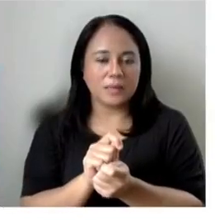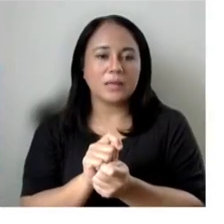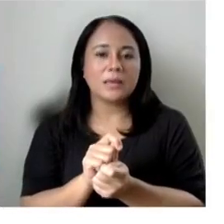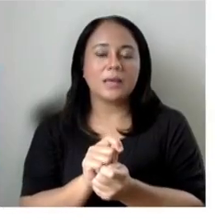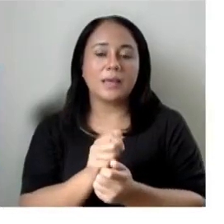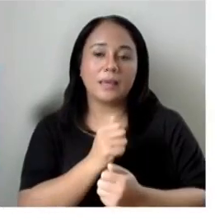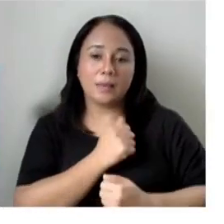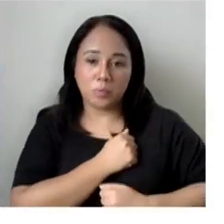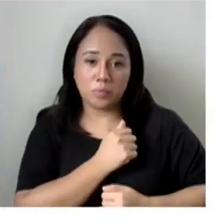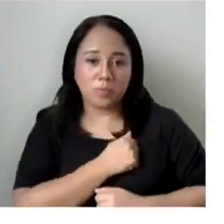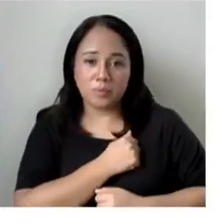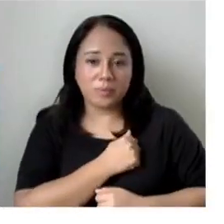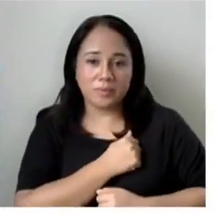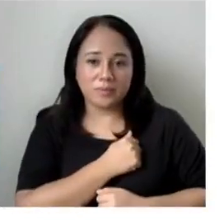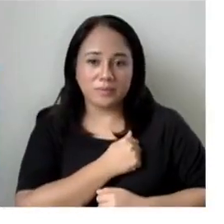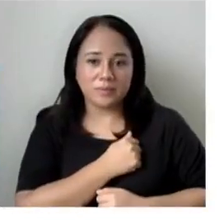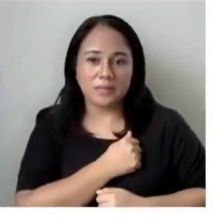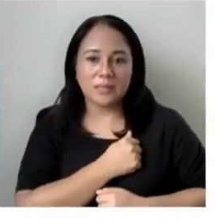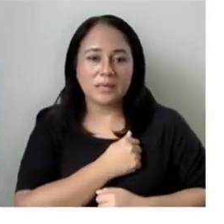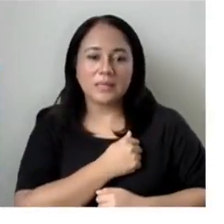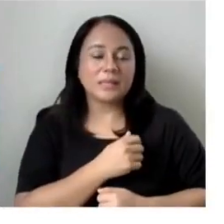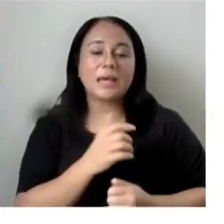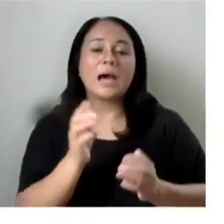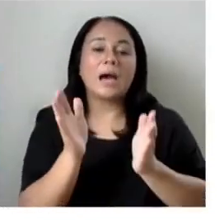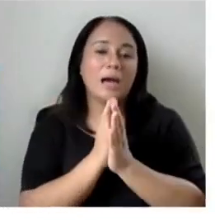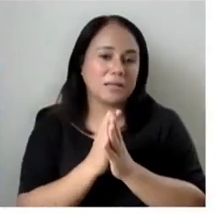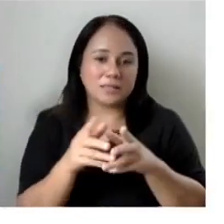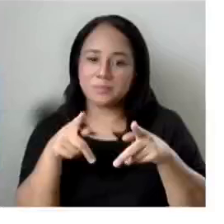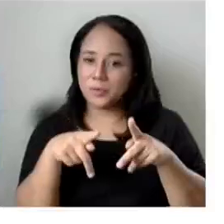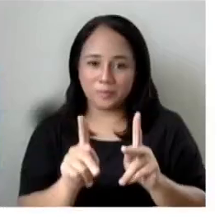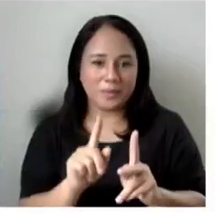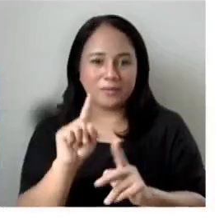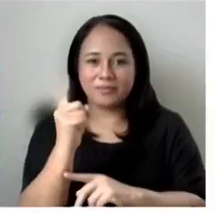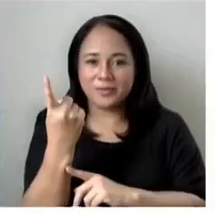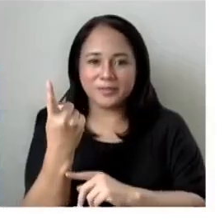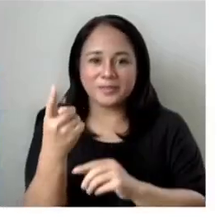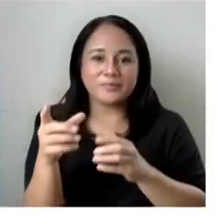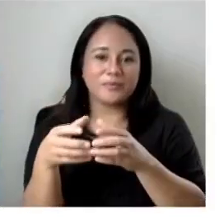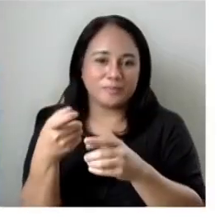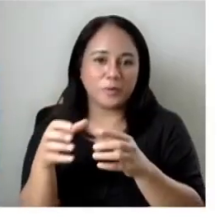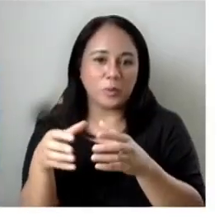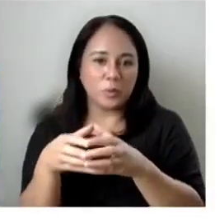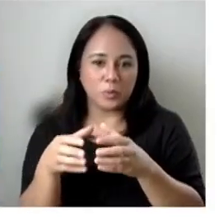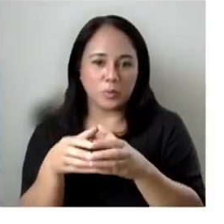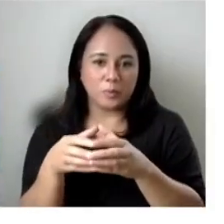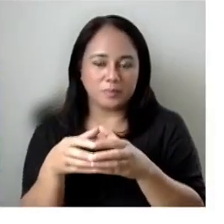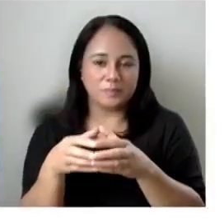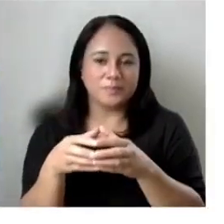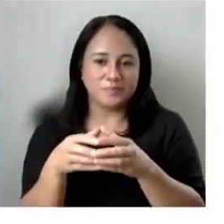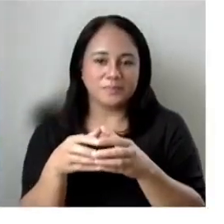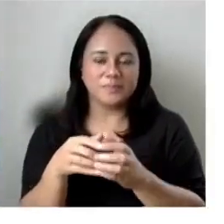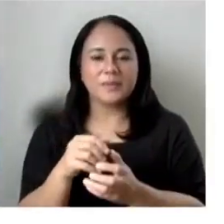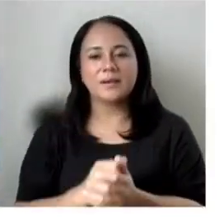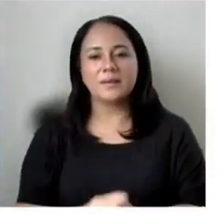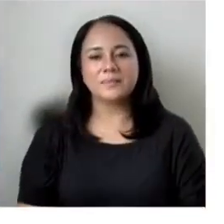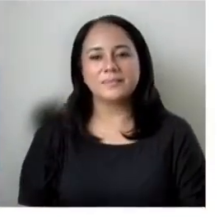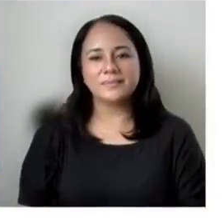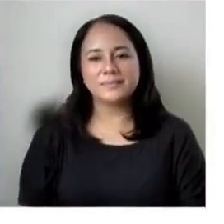So again, there are also permits that have to be secured by their group. No, so rather than